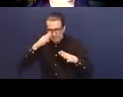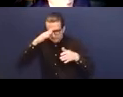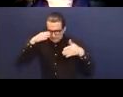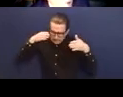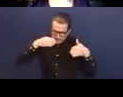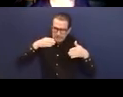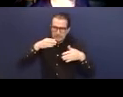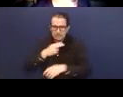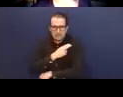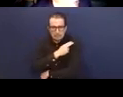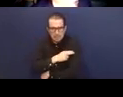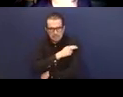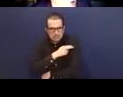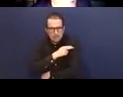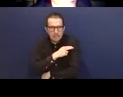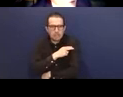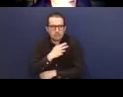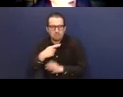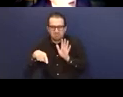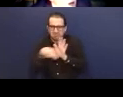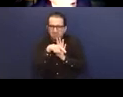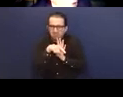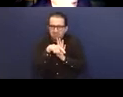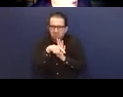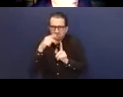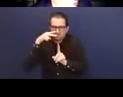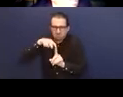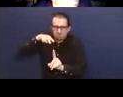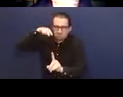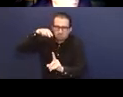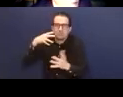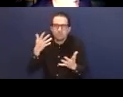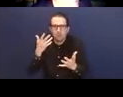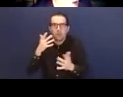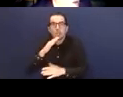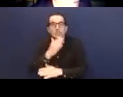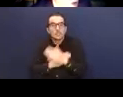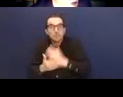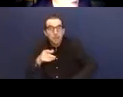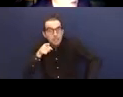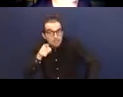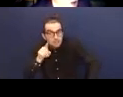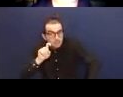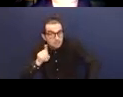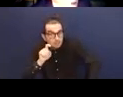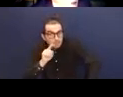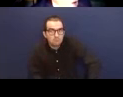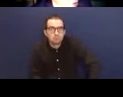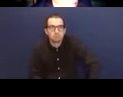yes, you then went on to be asked which of these fits you best: blind, deaf,